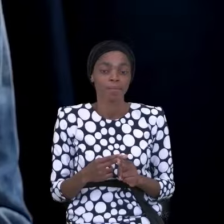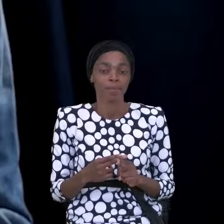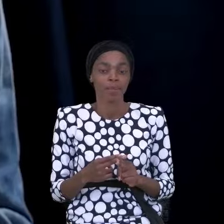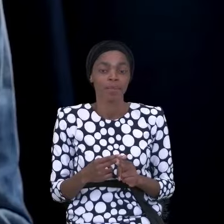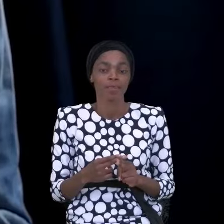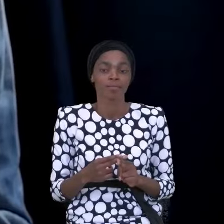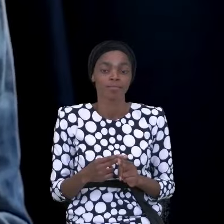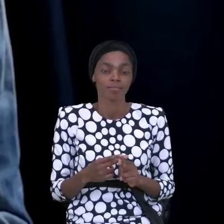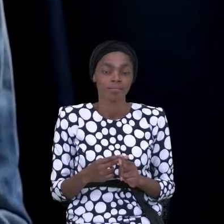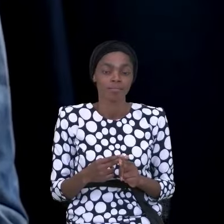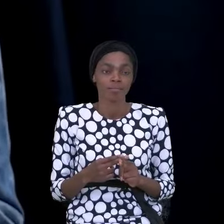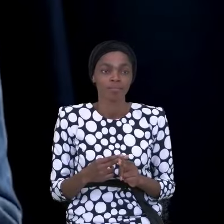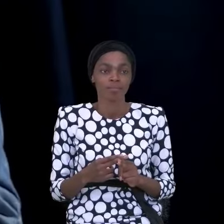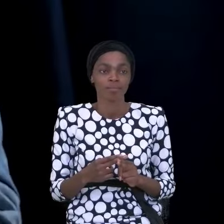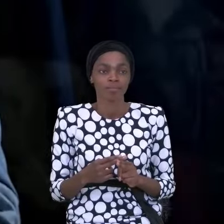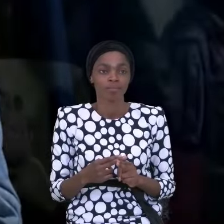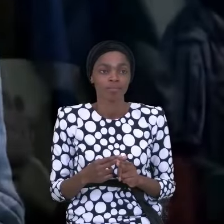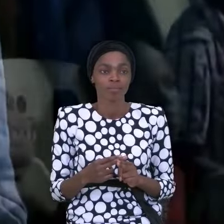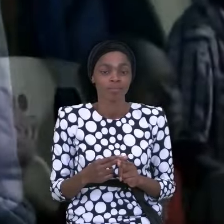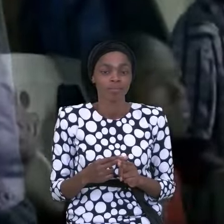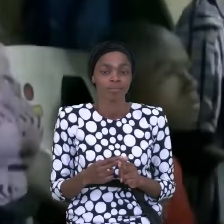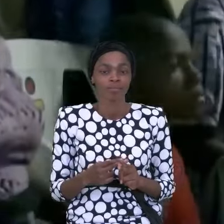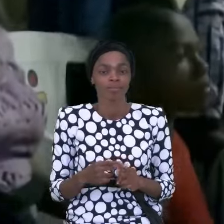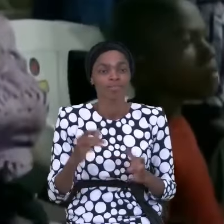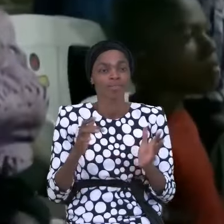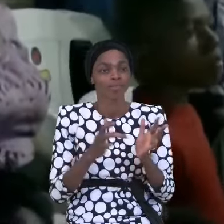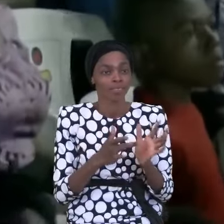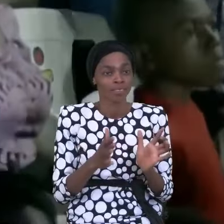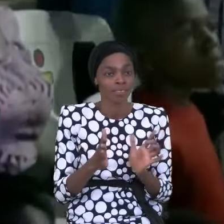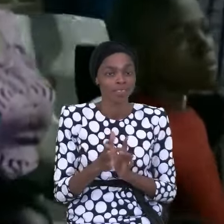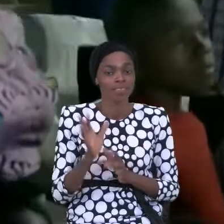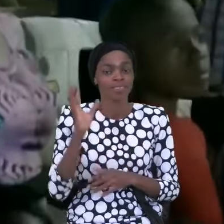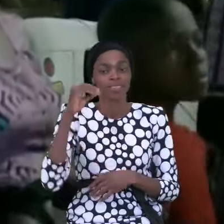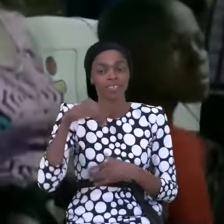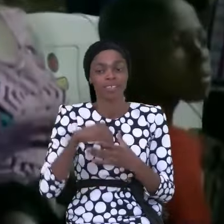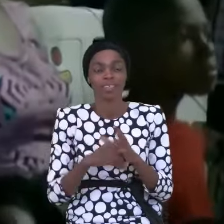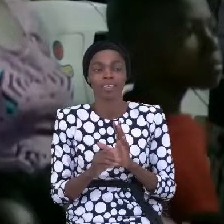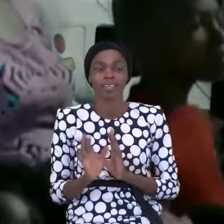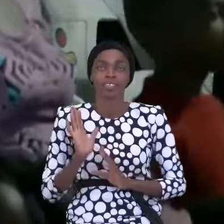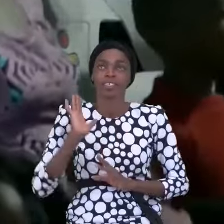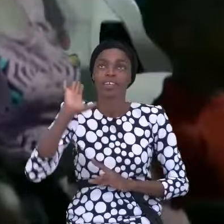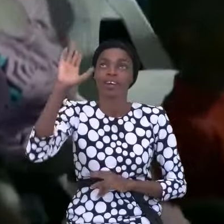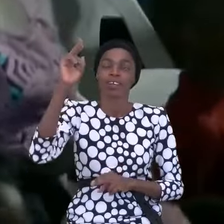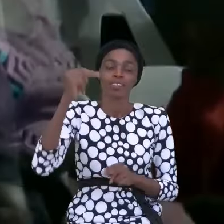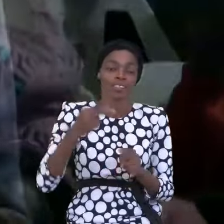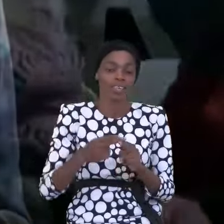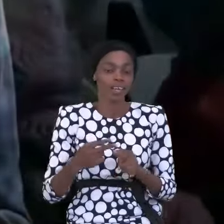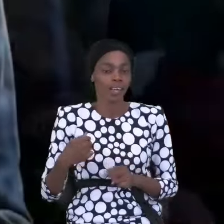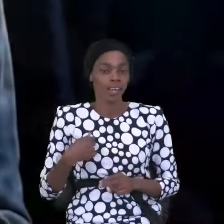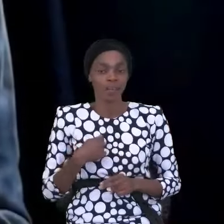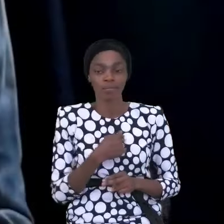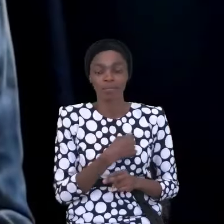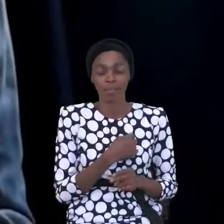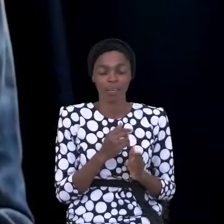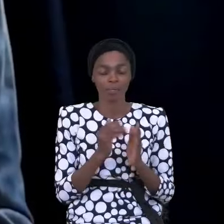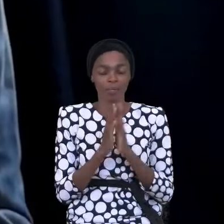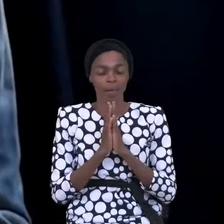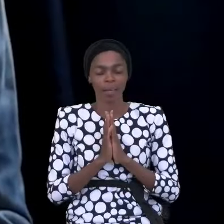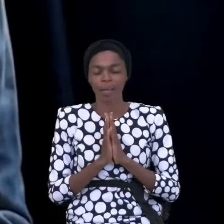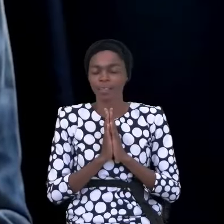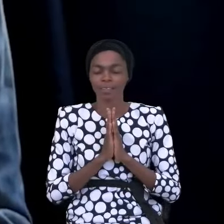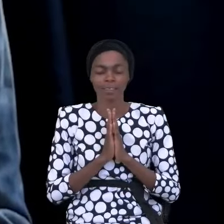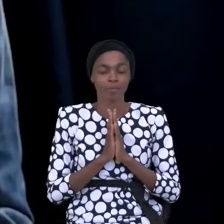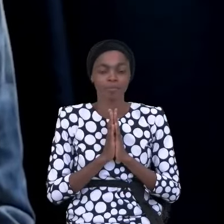name. Let's sing this together. Lord Jesus, in your name we